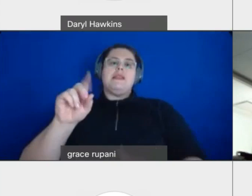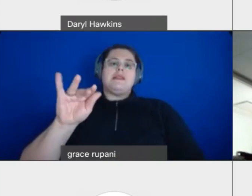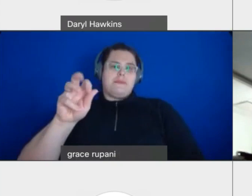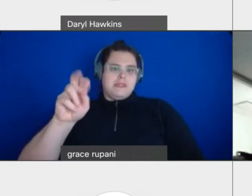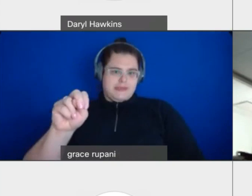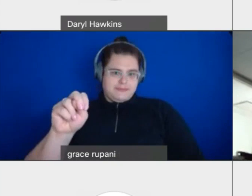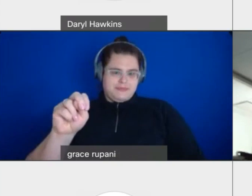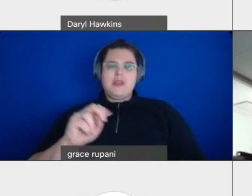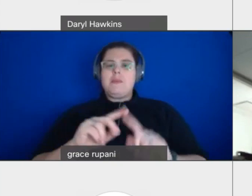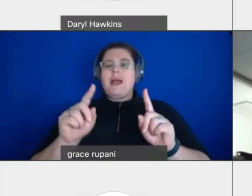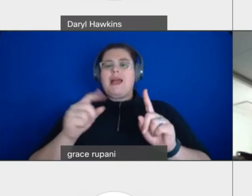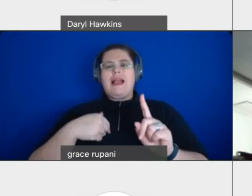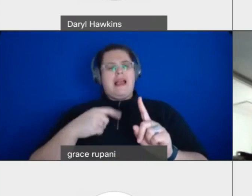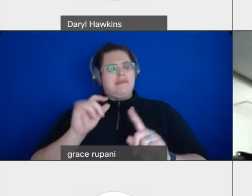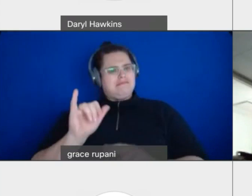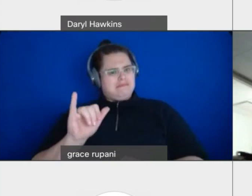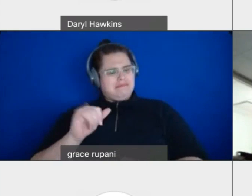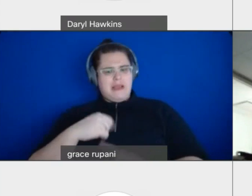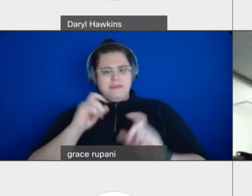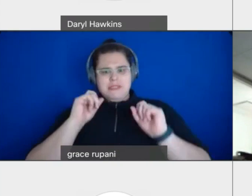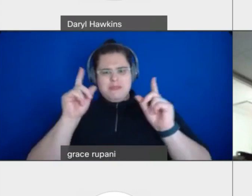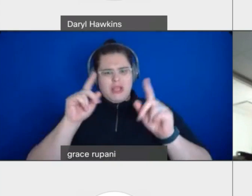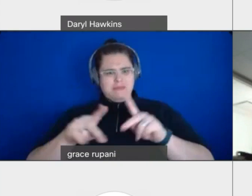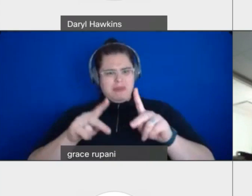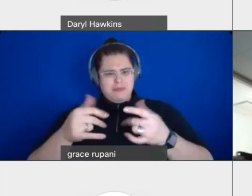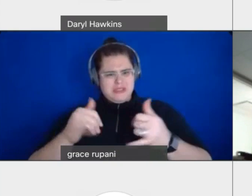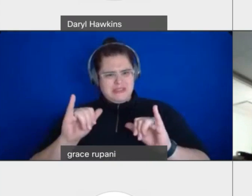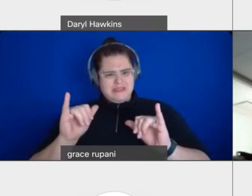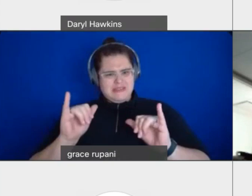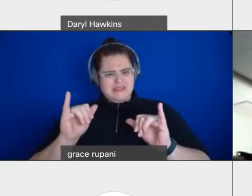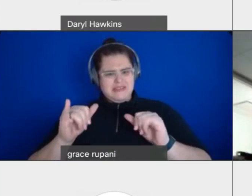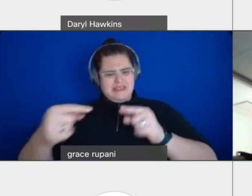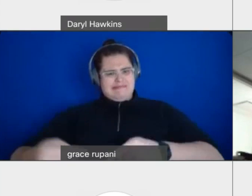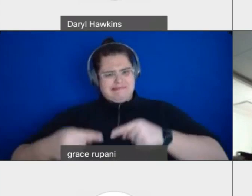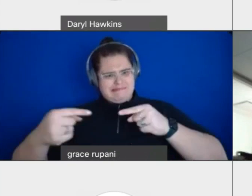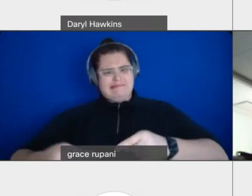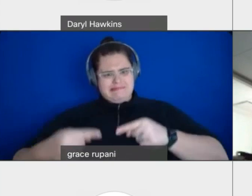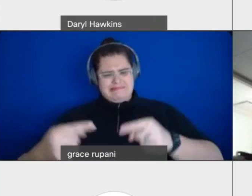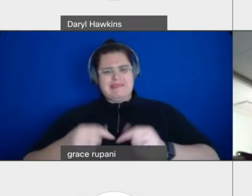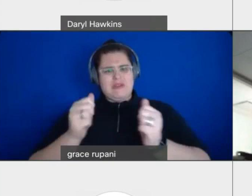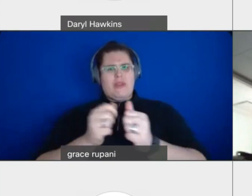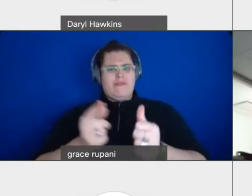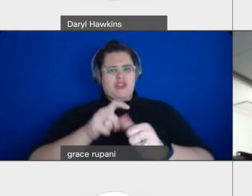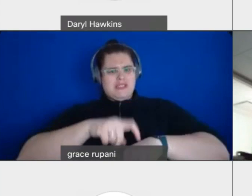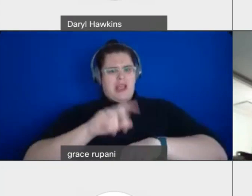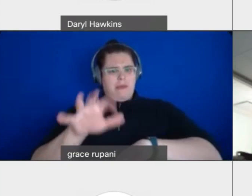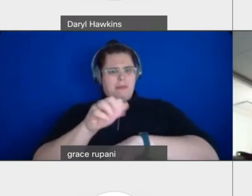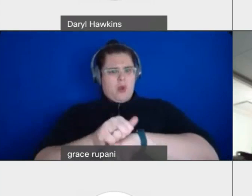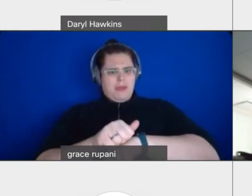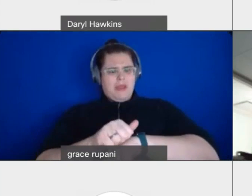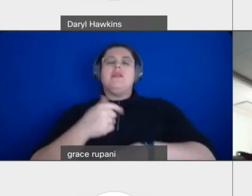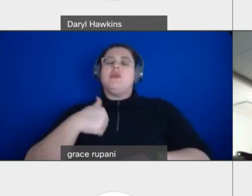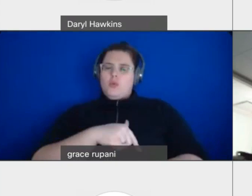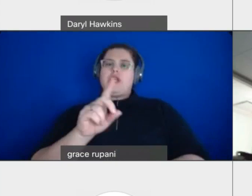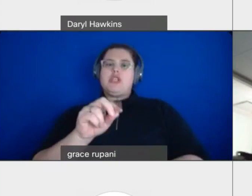a bit discouraged that people are still having trouble getting these appointments. And we have a standing meeting Monday